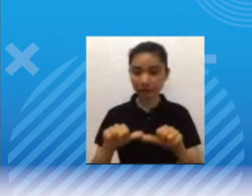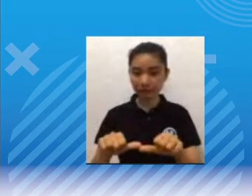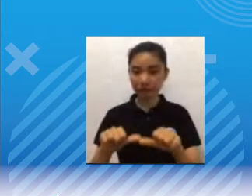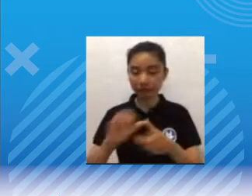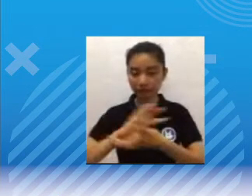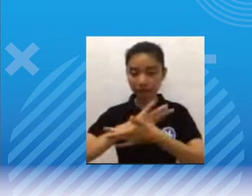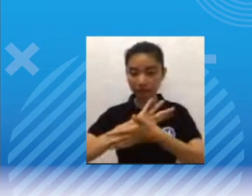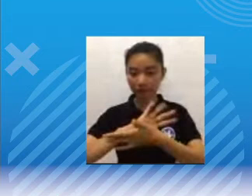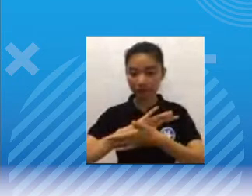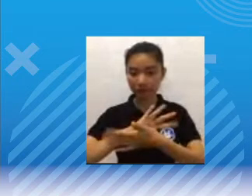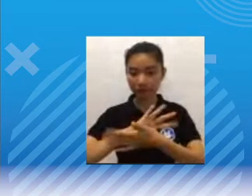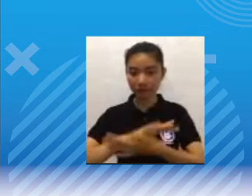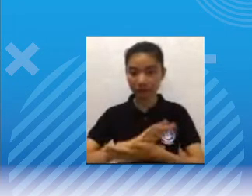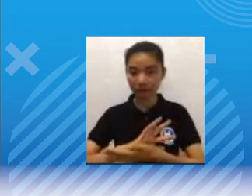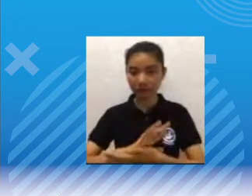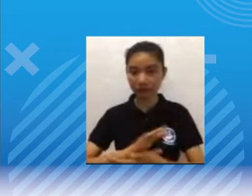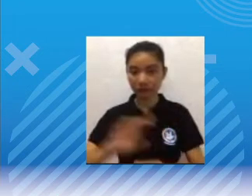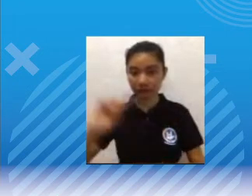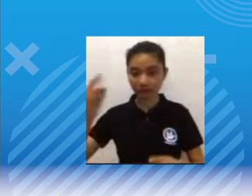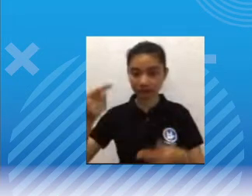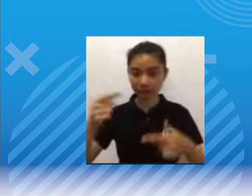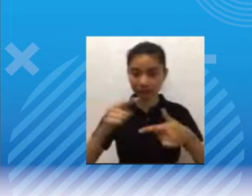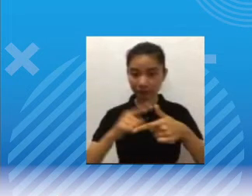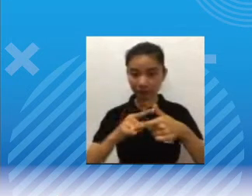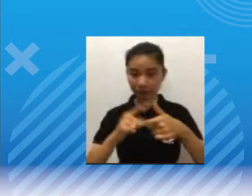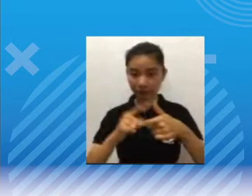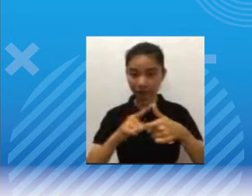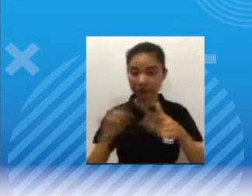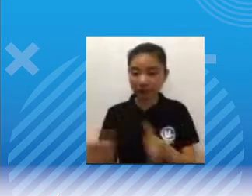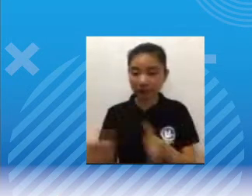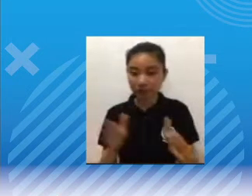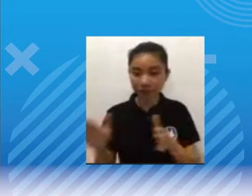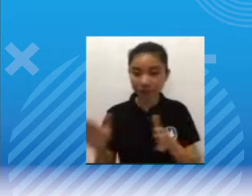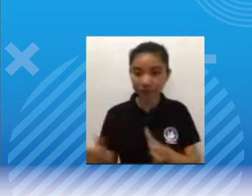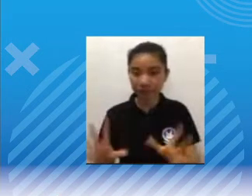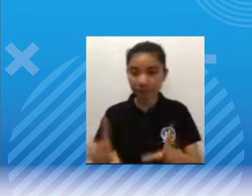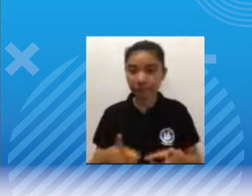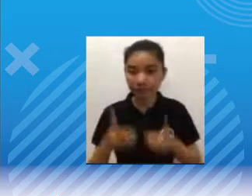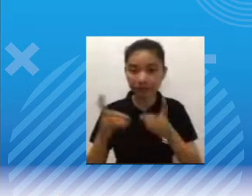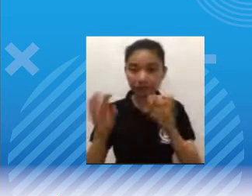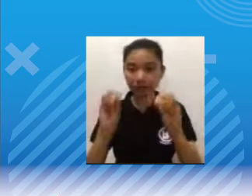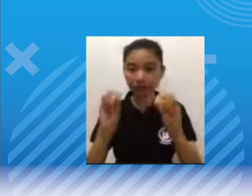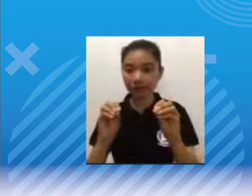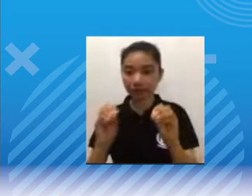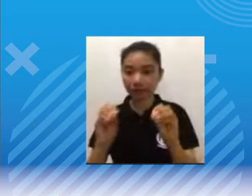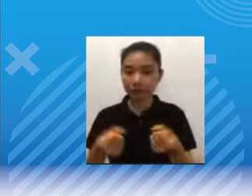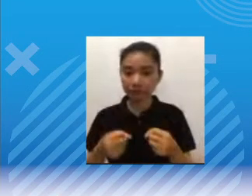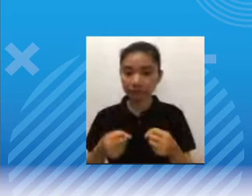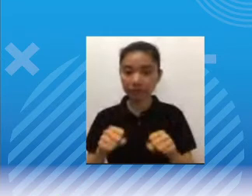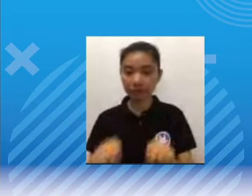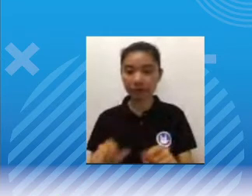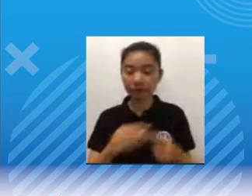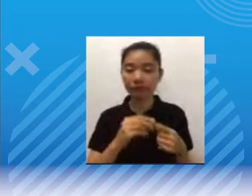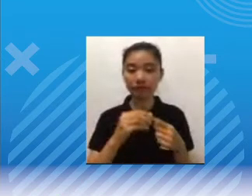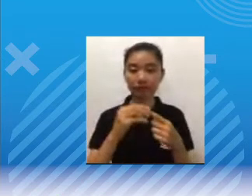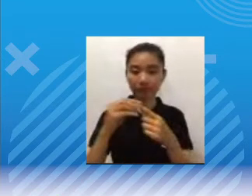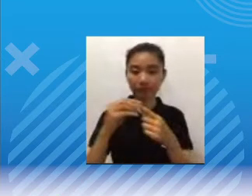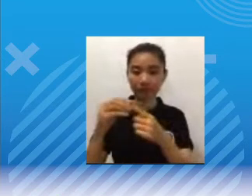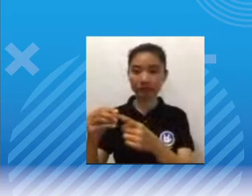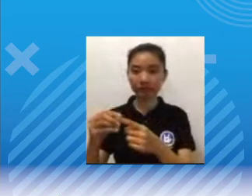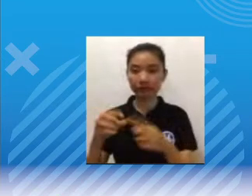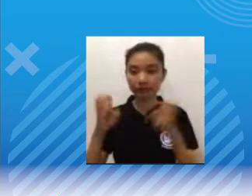plan and deliver teaching strategies that are responsive to the special educational needs of learners in